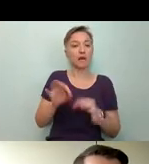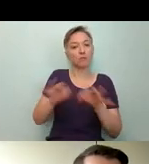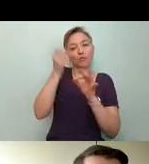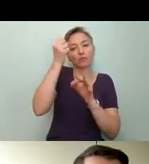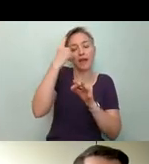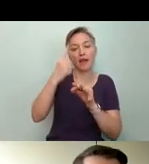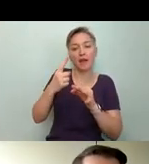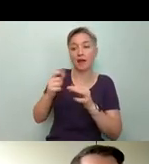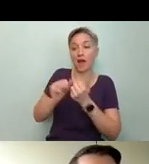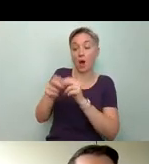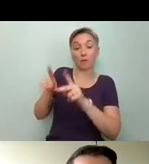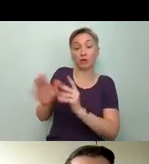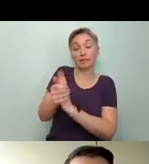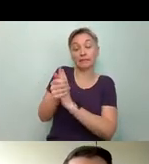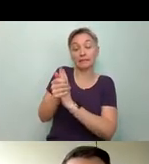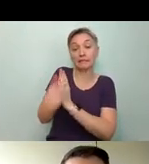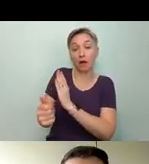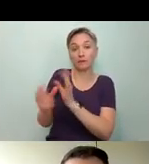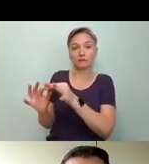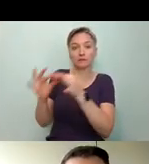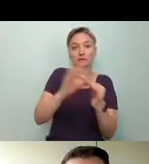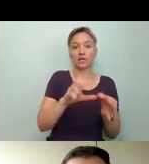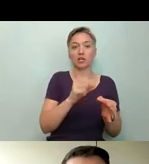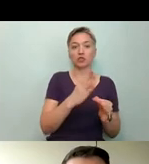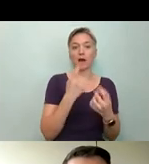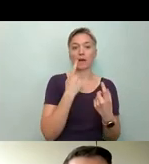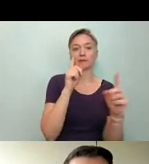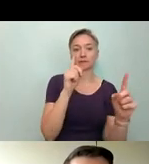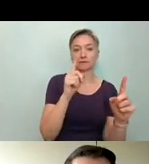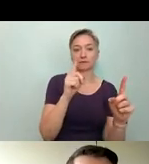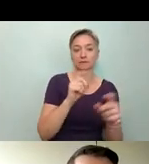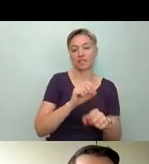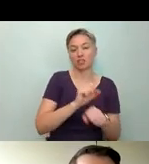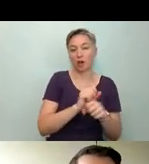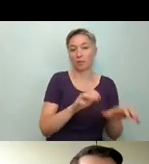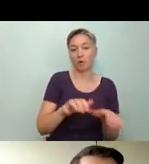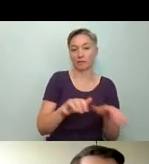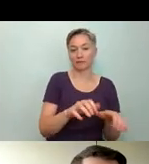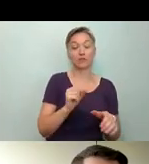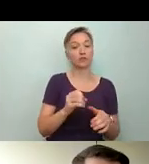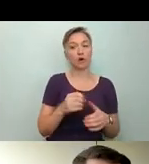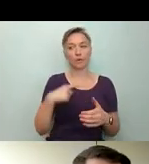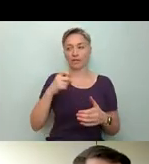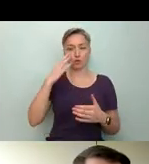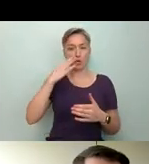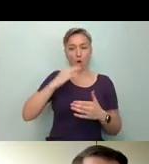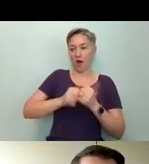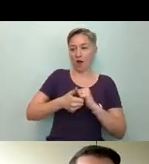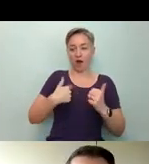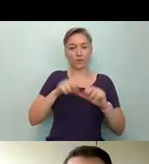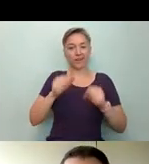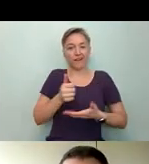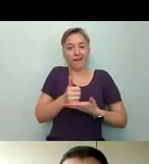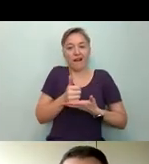skills tie to performance in what you as an individual or we as an organization can provide and can do to help enhance those